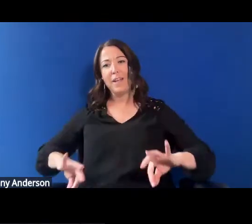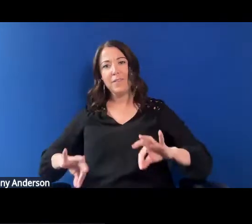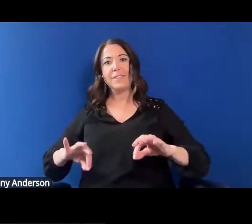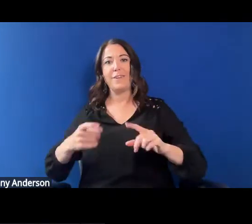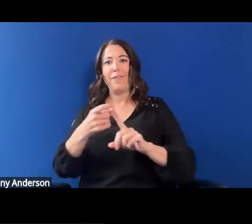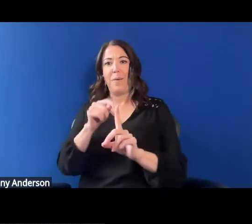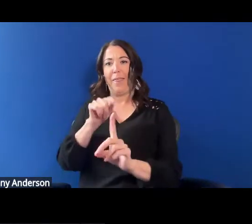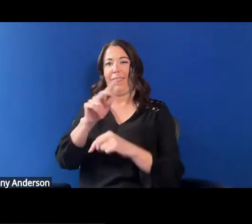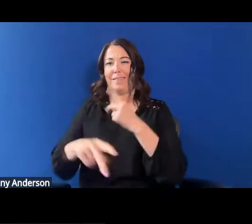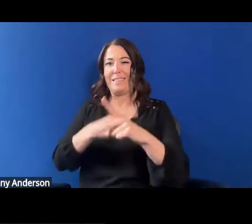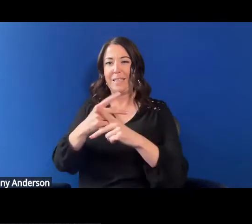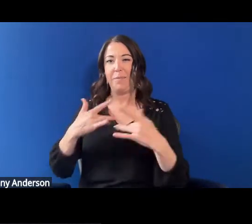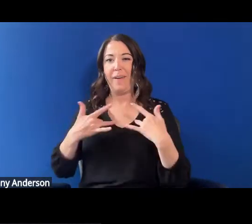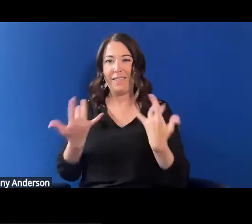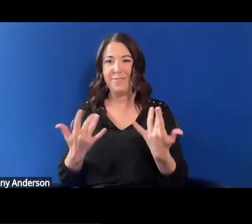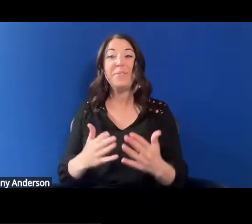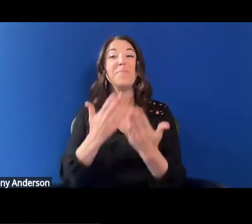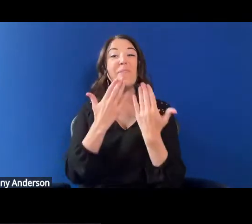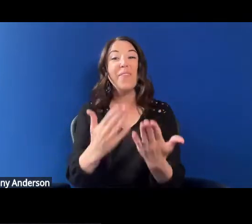activities. So thank you.